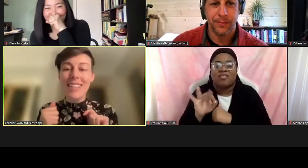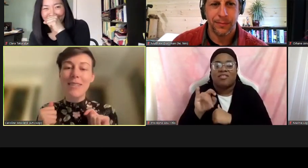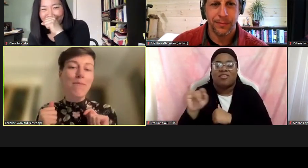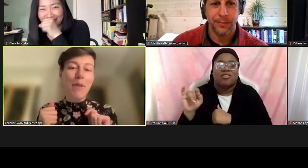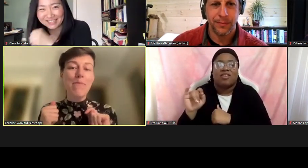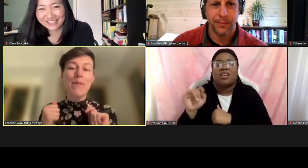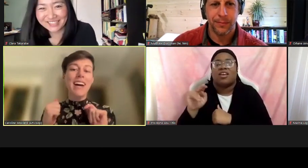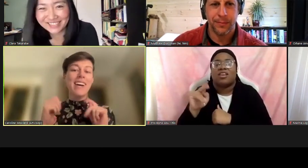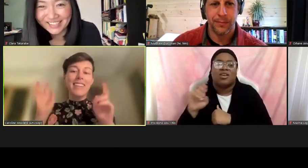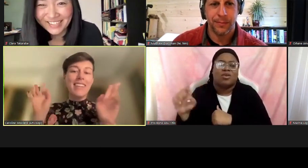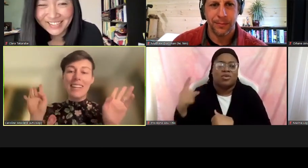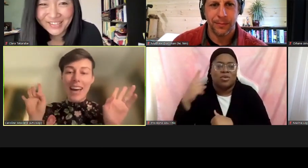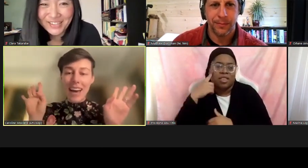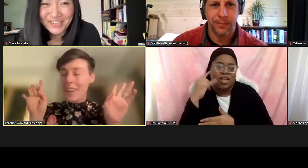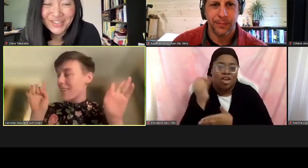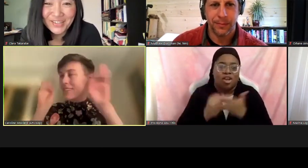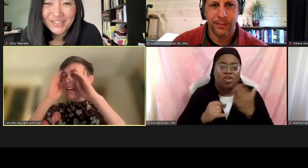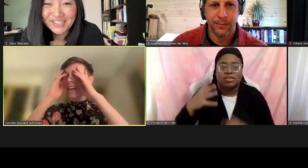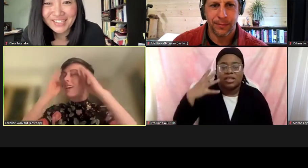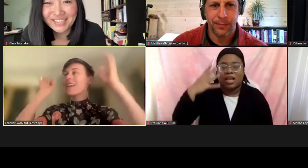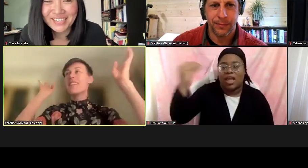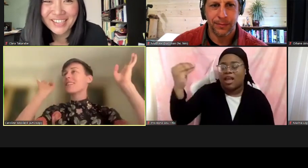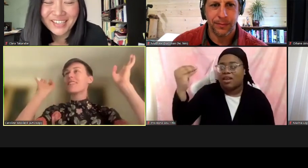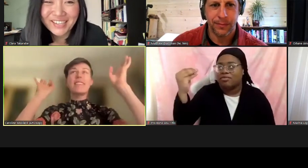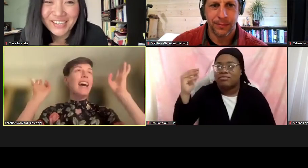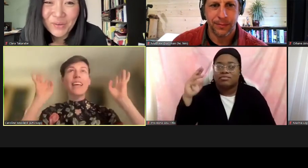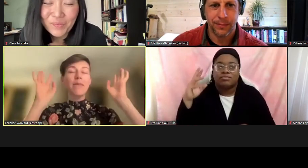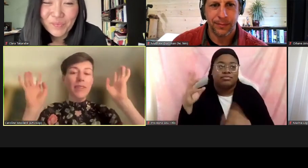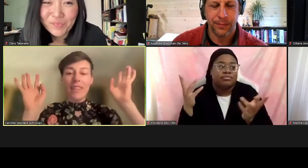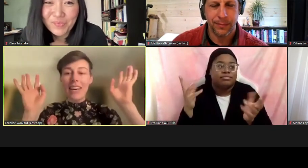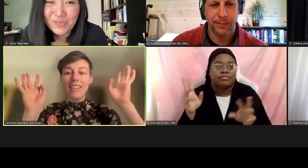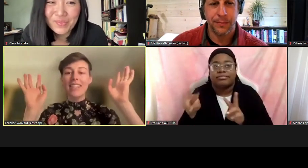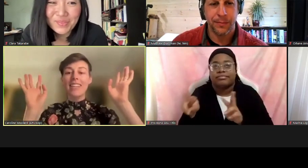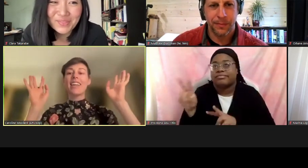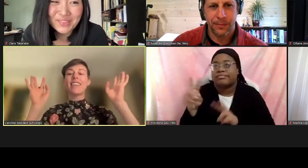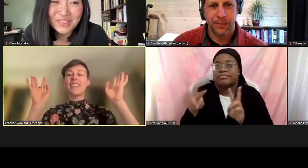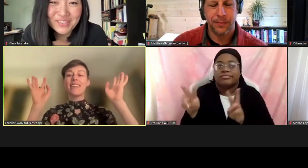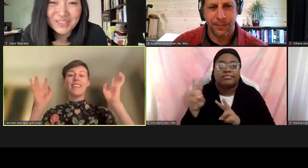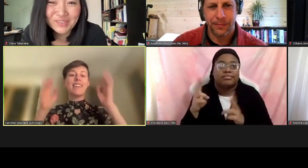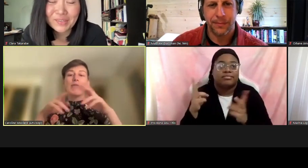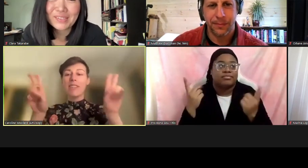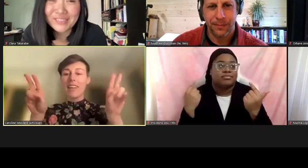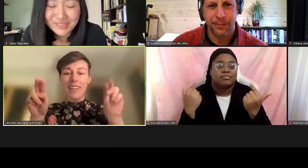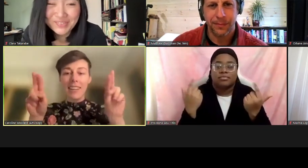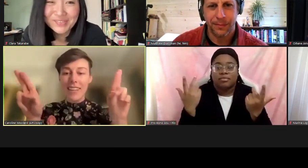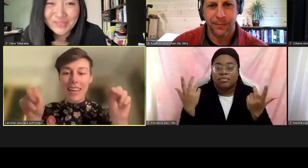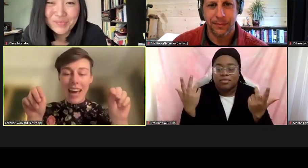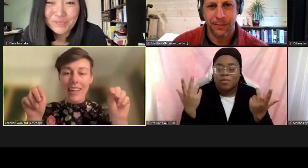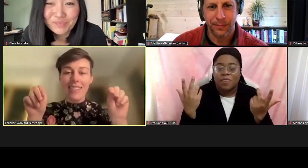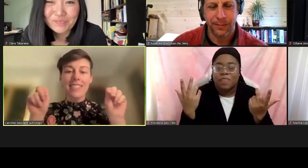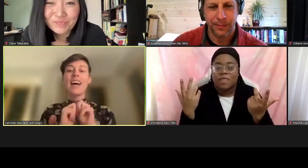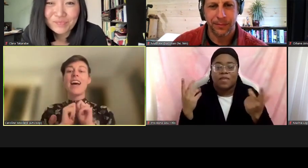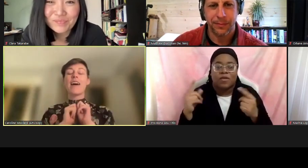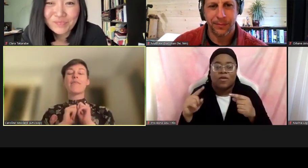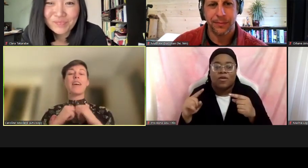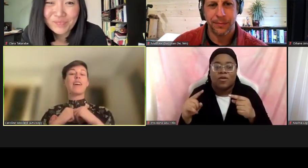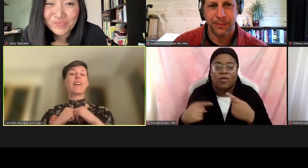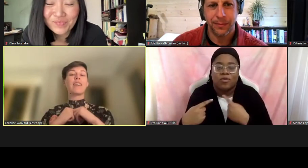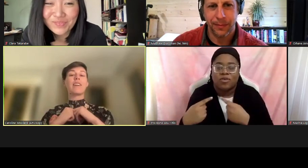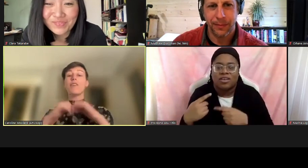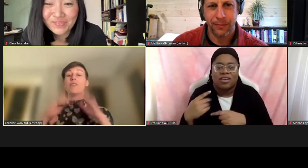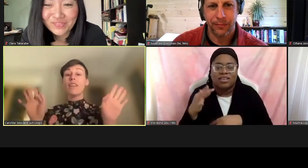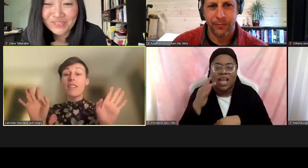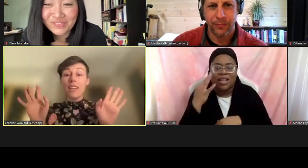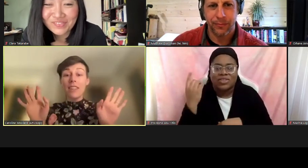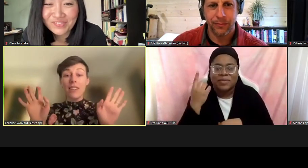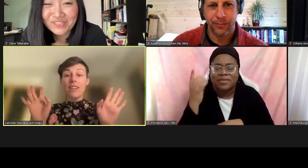artists are some people out in the clouds, like just not able to get it together, you know, we're like herding cats, I'm like,